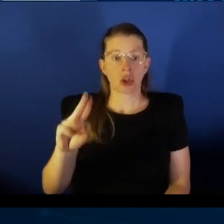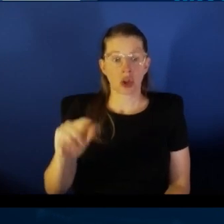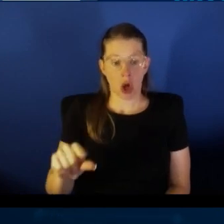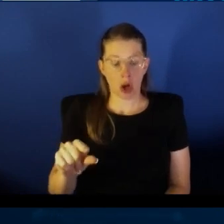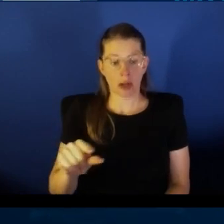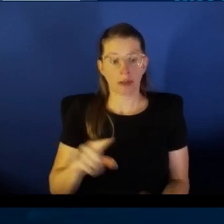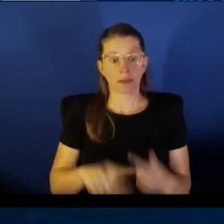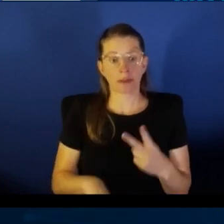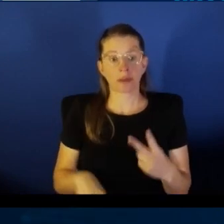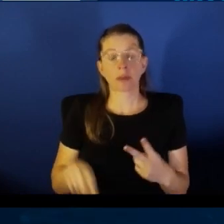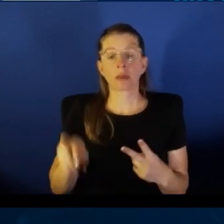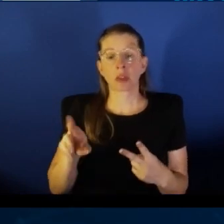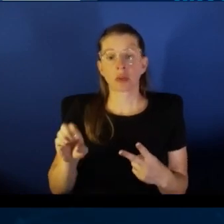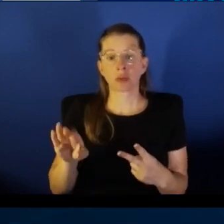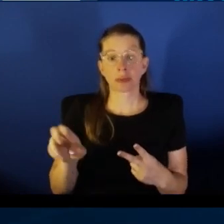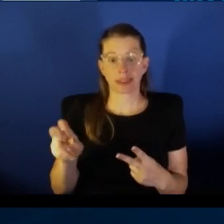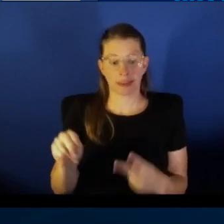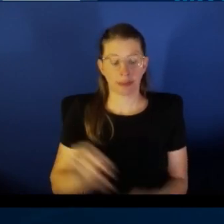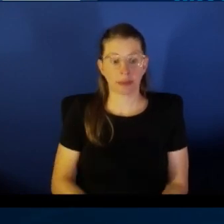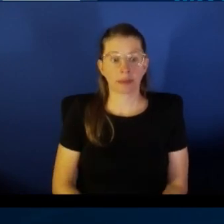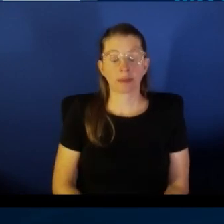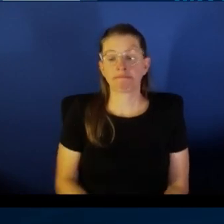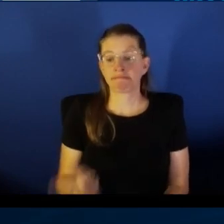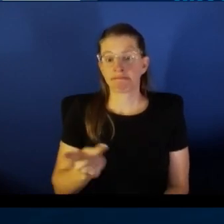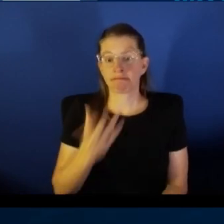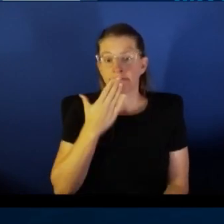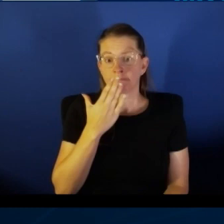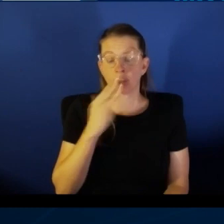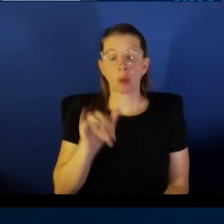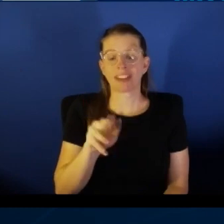Thanks to see you. You bet. All right, so Dr. Jameson,